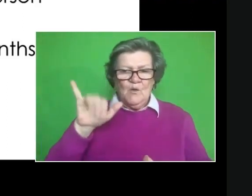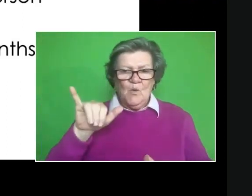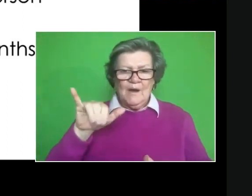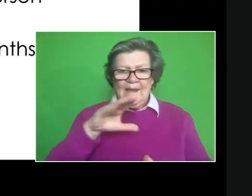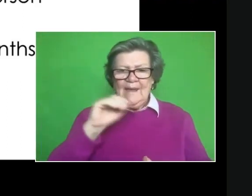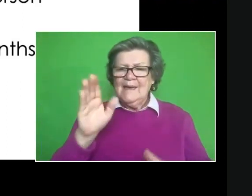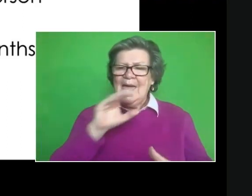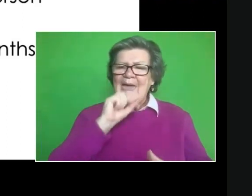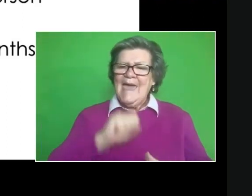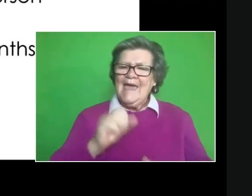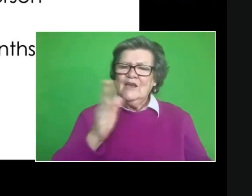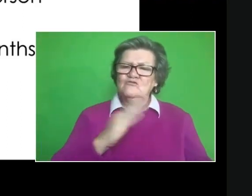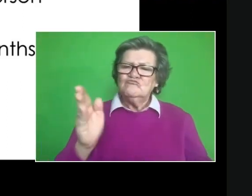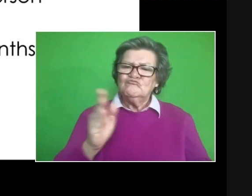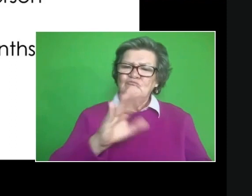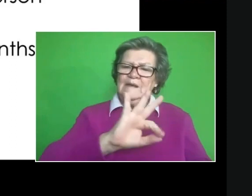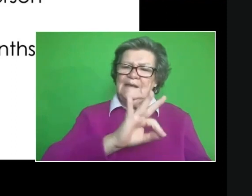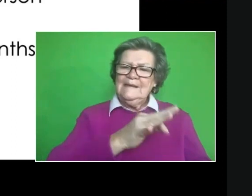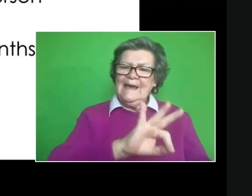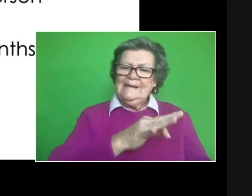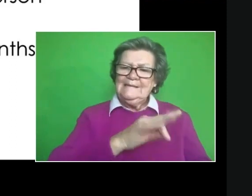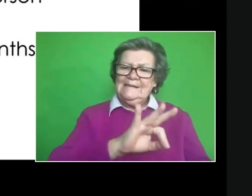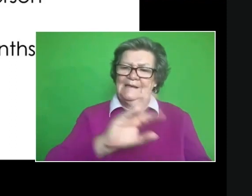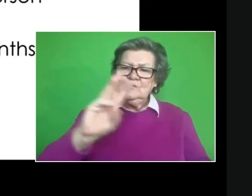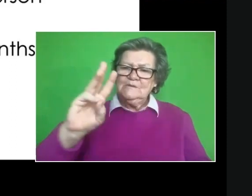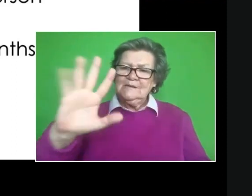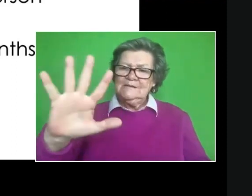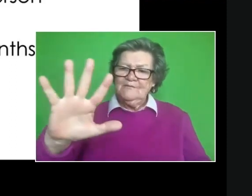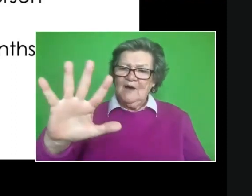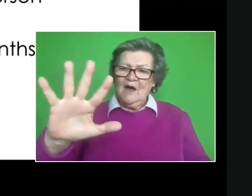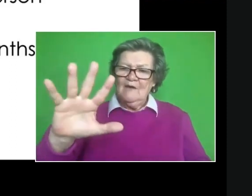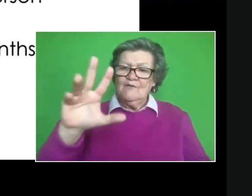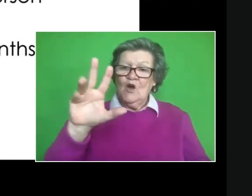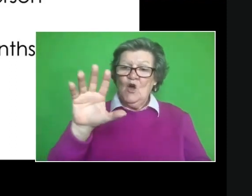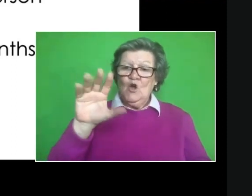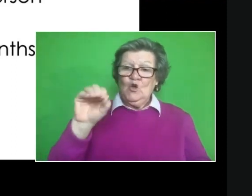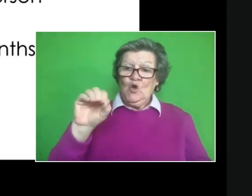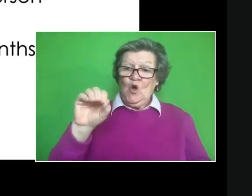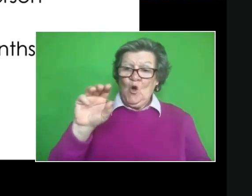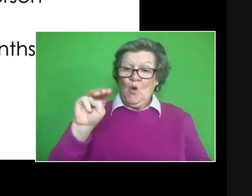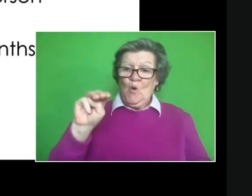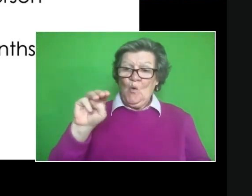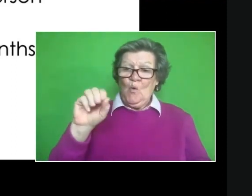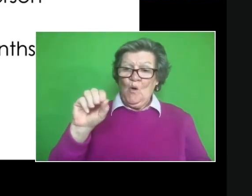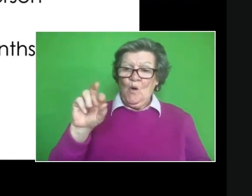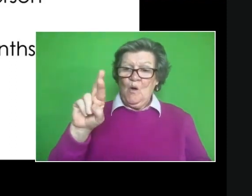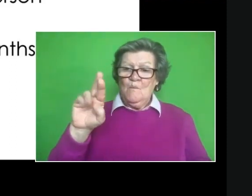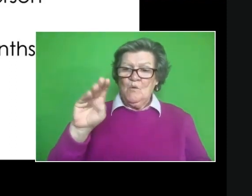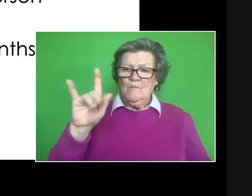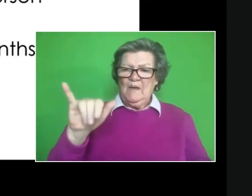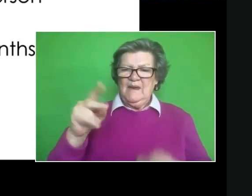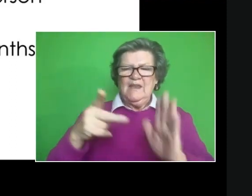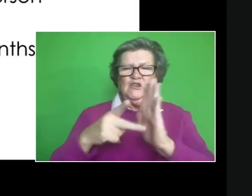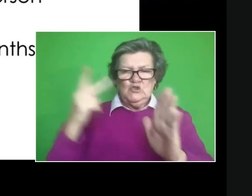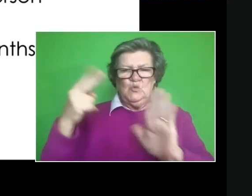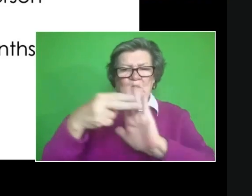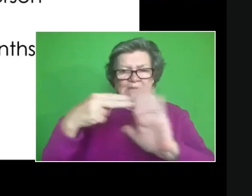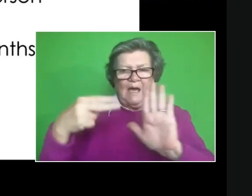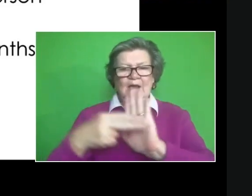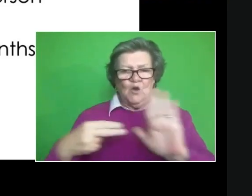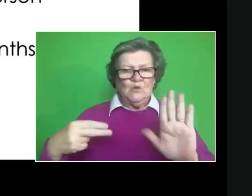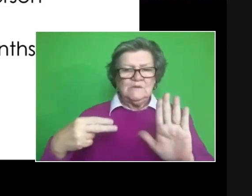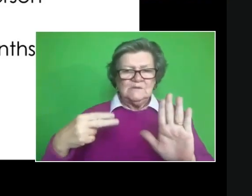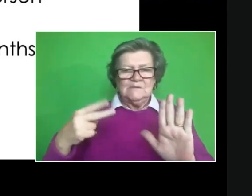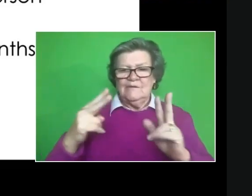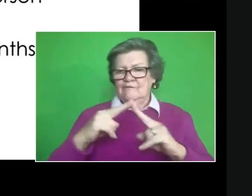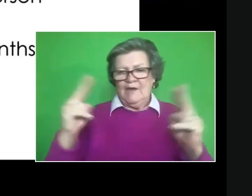65. There was comorbidity in the group, so dual diagnosis very common in this sample. All